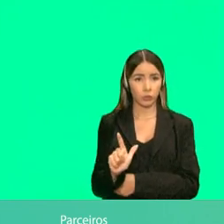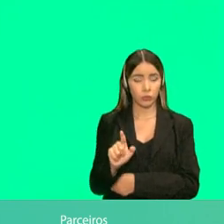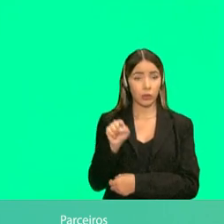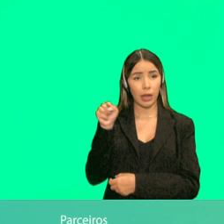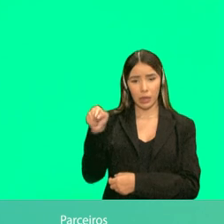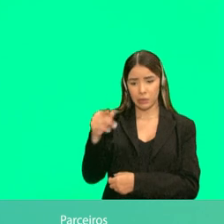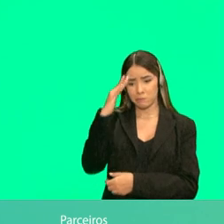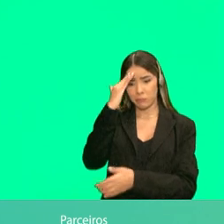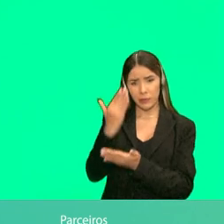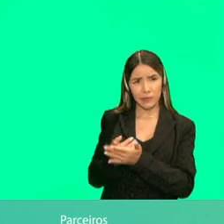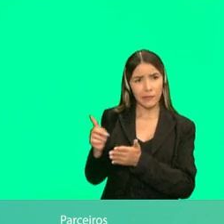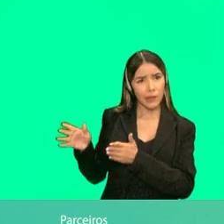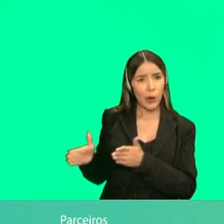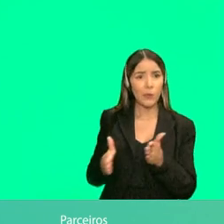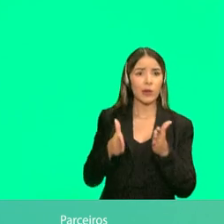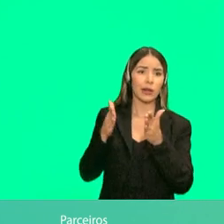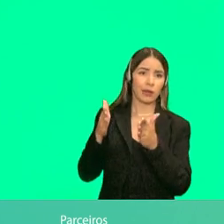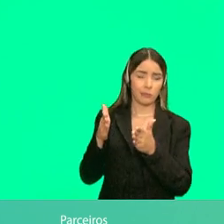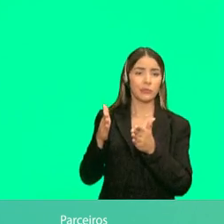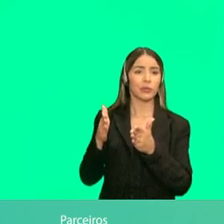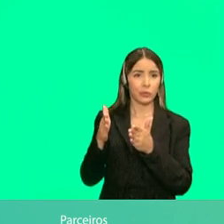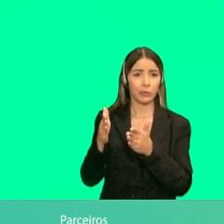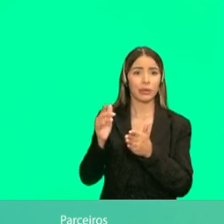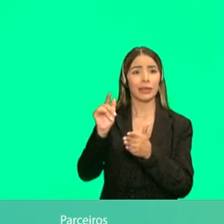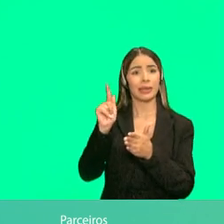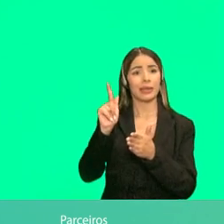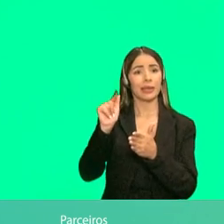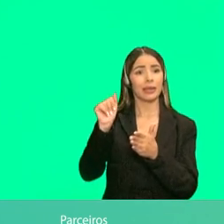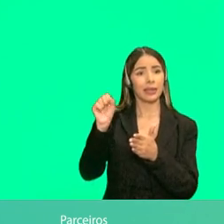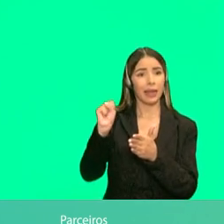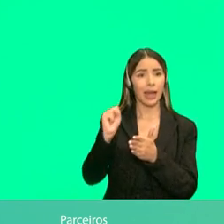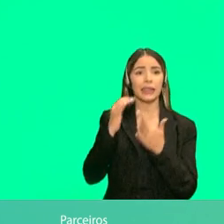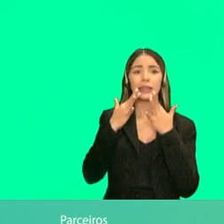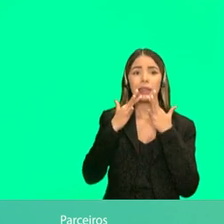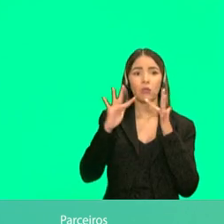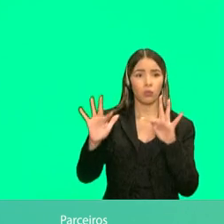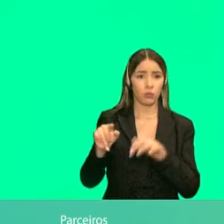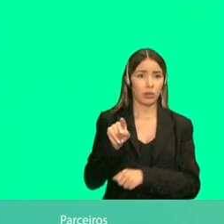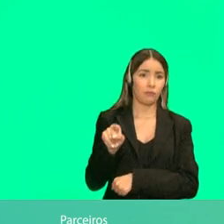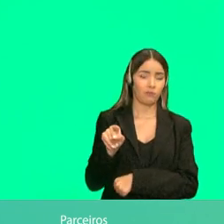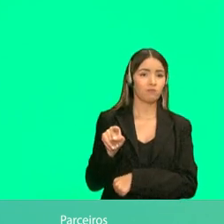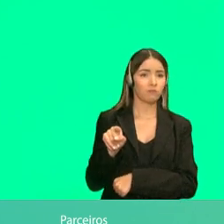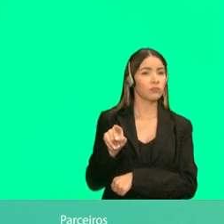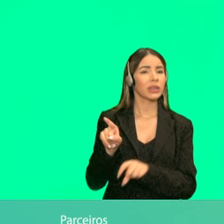and storage of carbon in the soil and